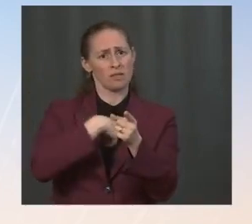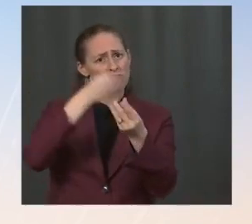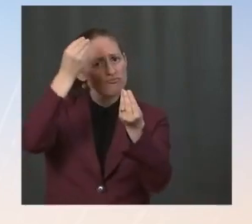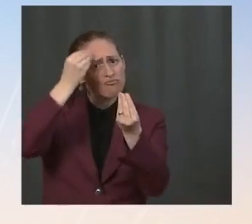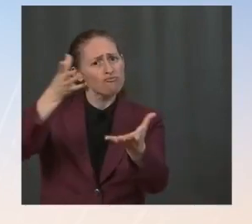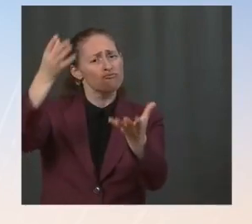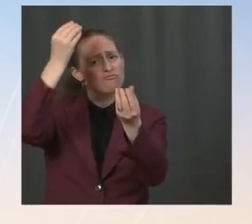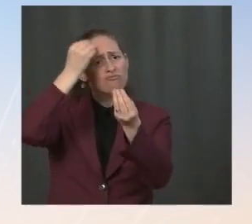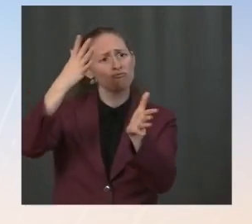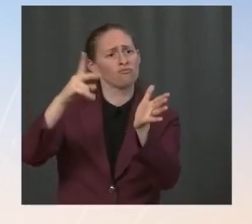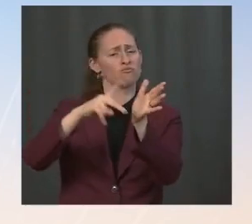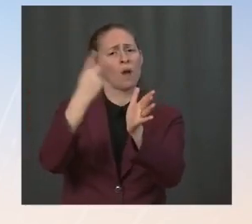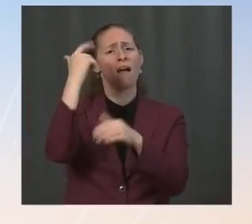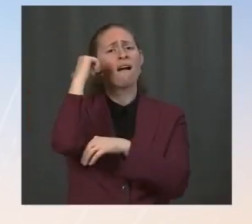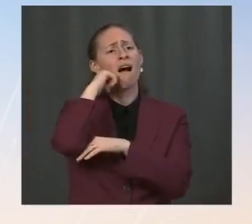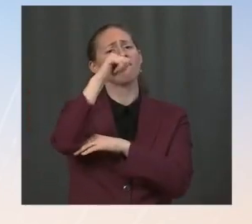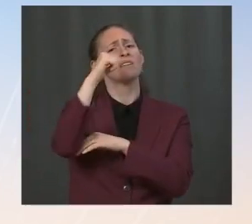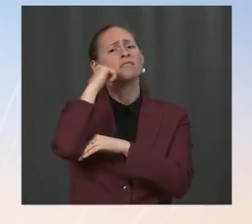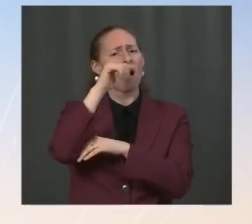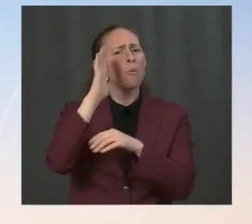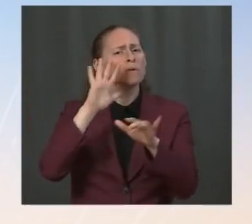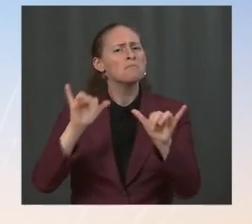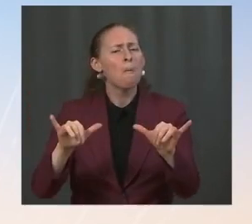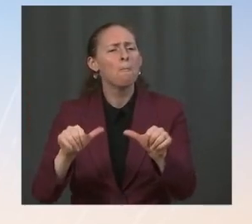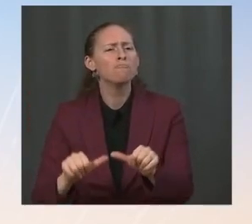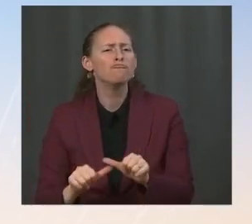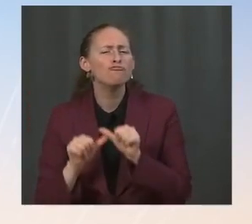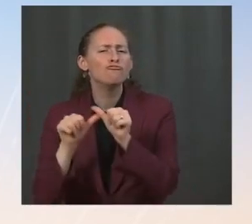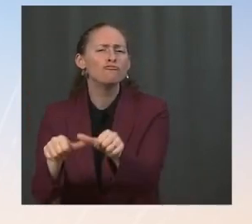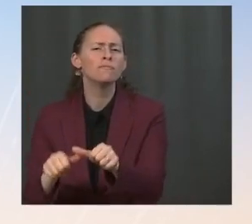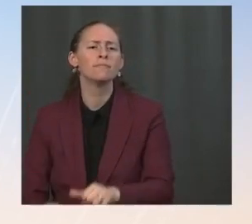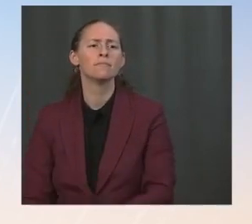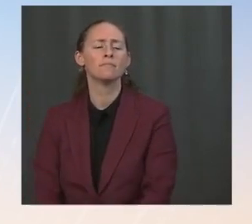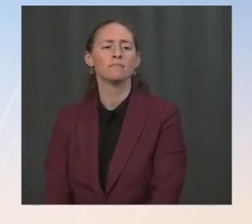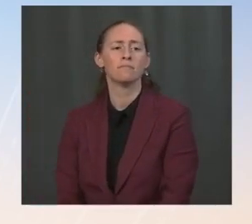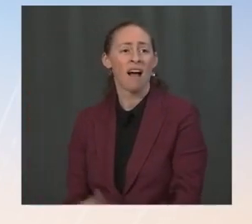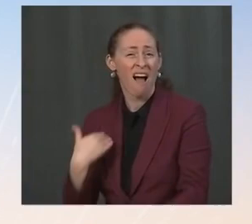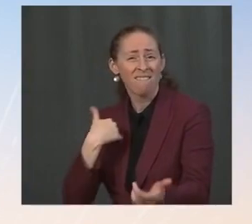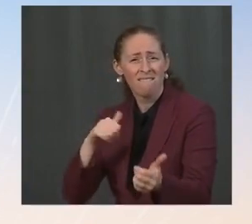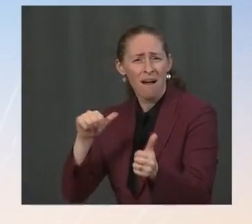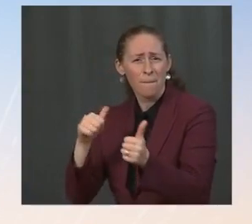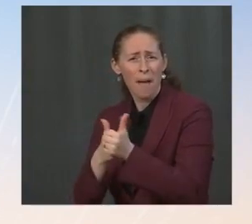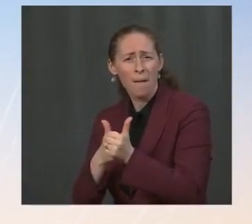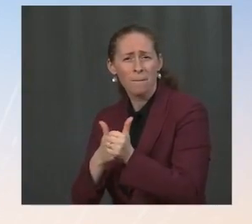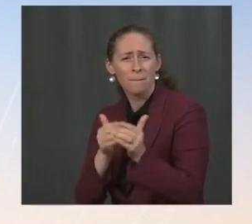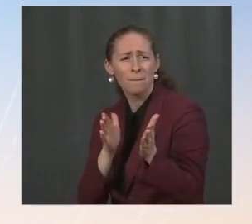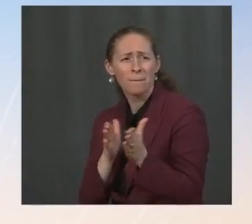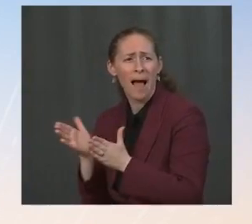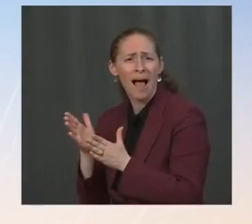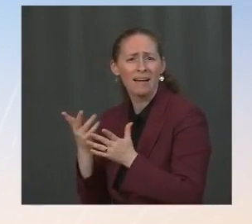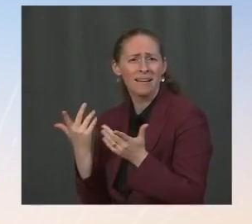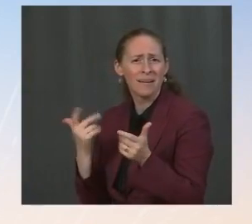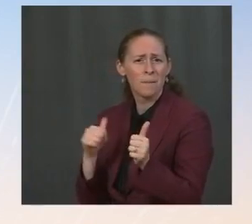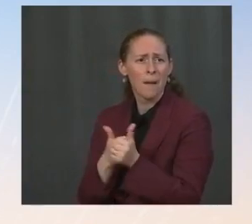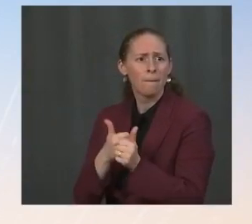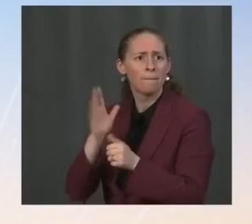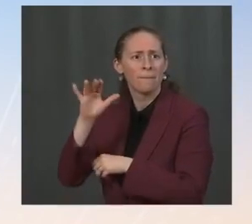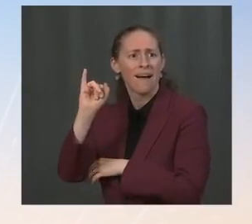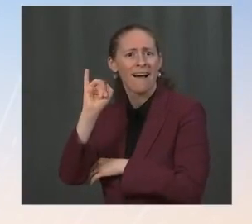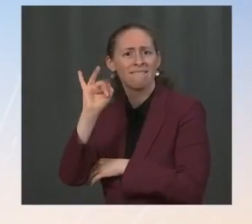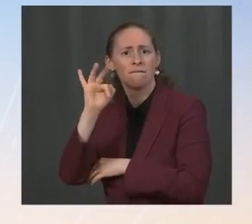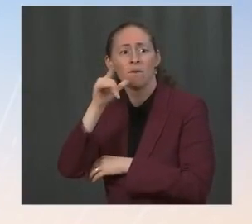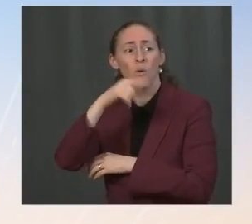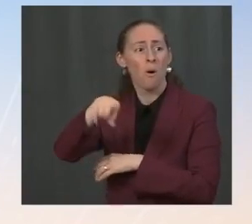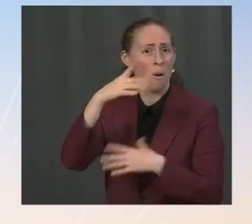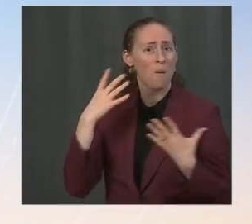One more question. Is there an alternative plan being discussed for how to get these people who are seeking to leave to the airport, given it is potentially